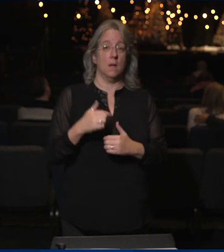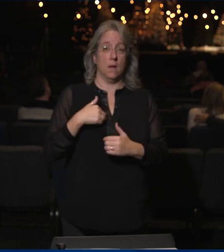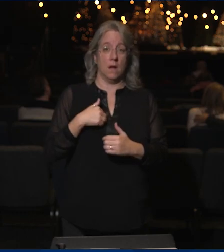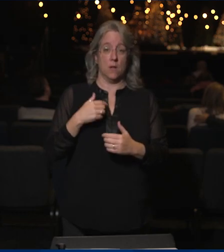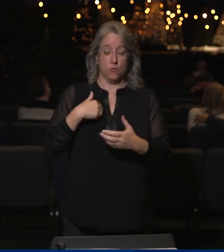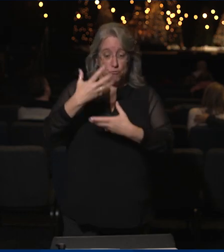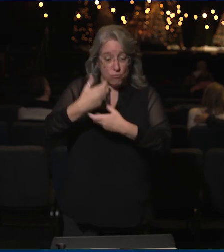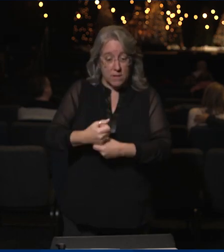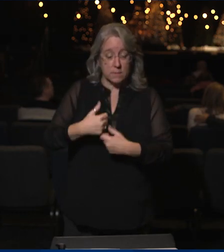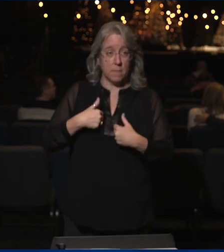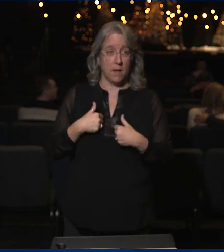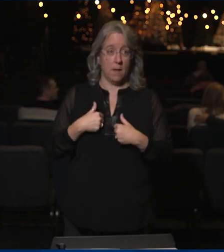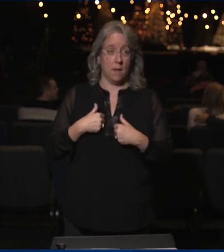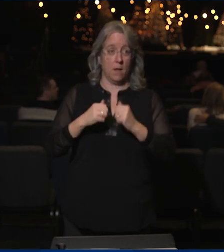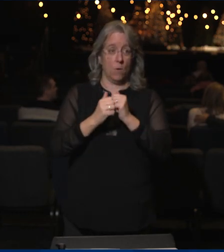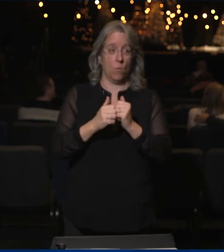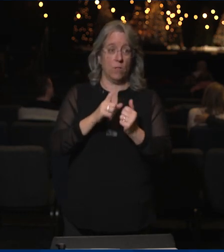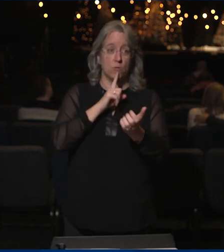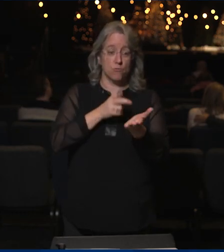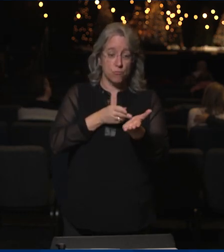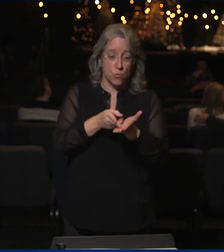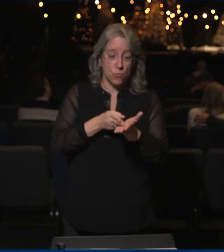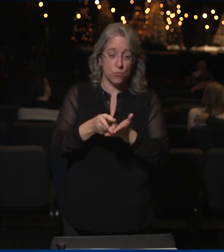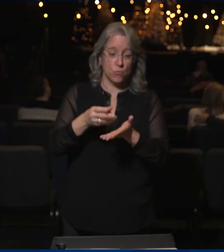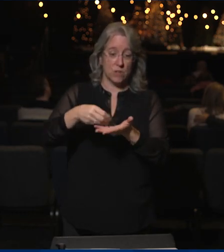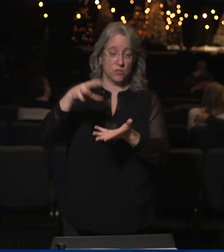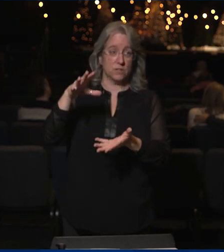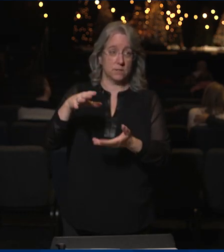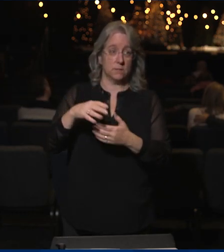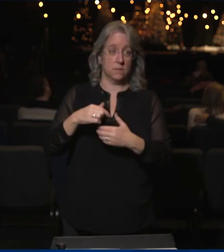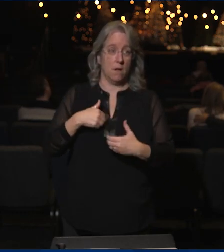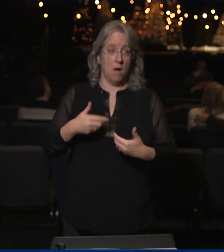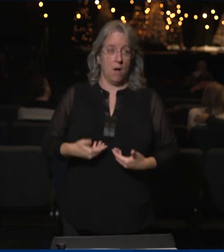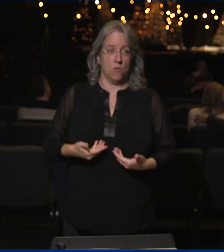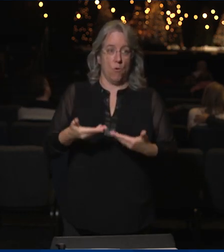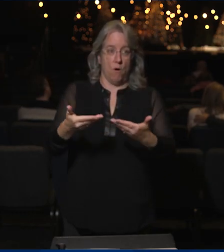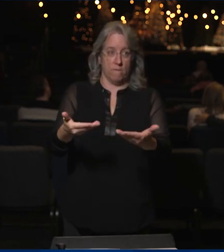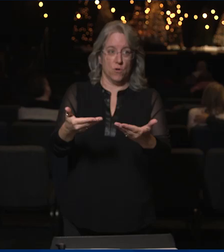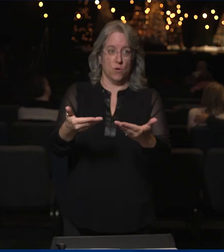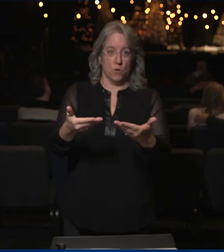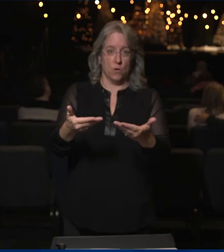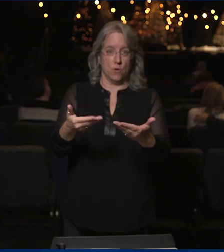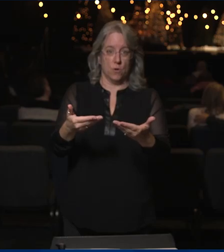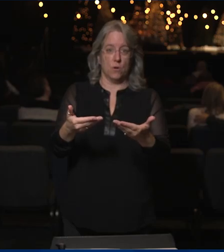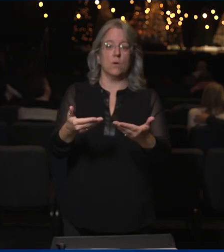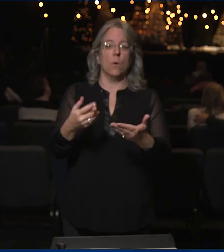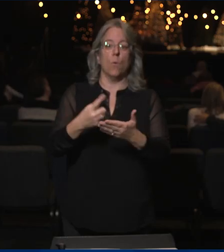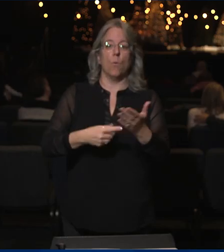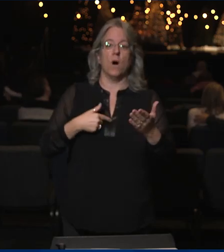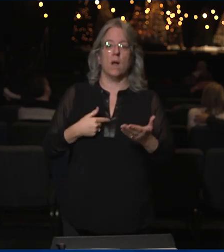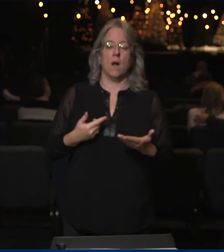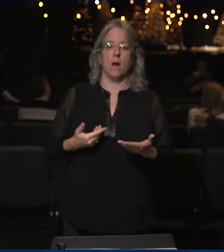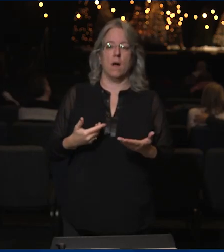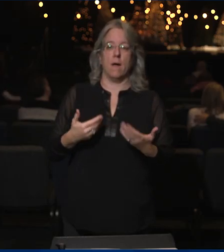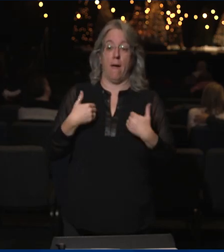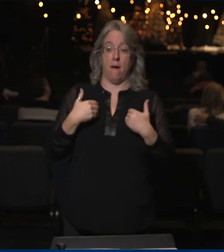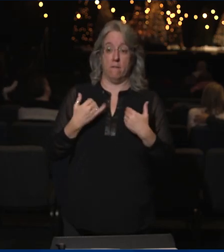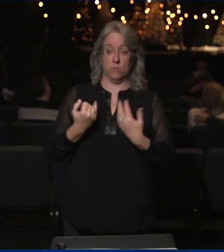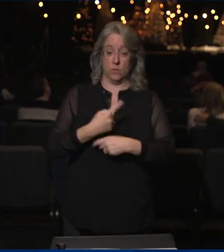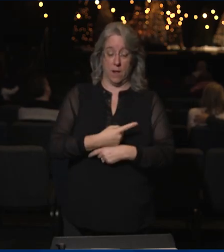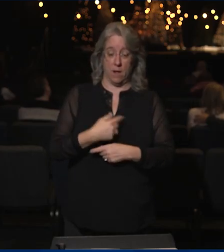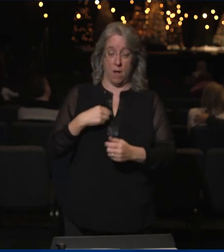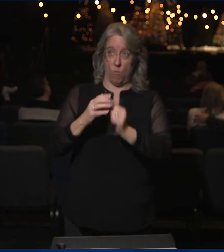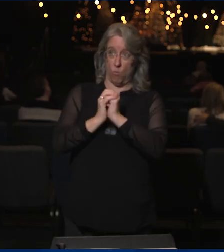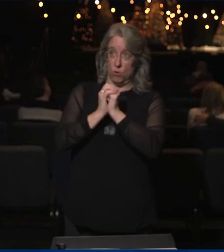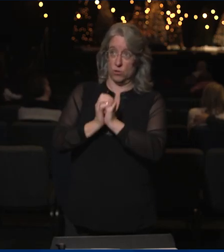may trust me with true riches. I offer what I have today in worship to you with gratitude